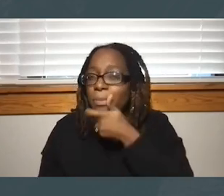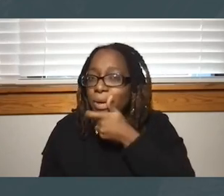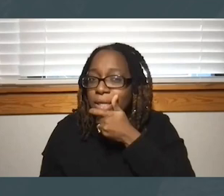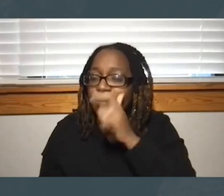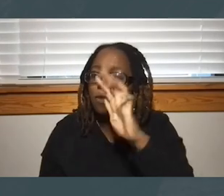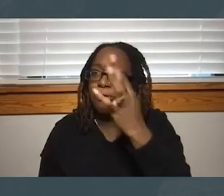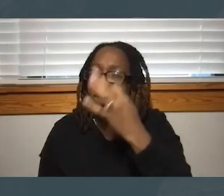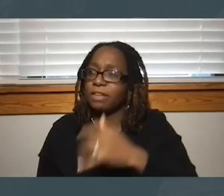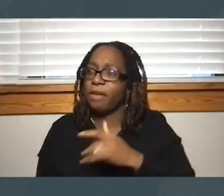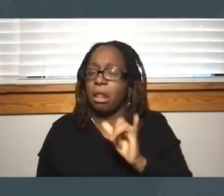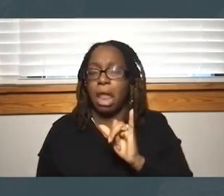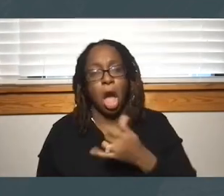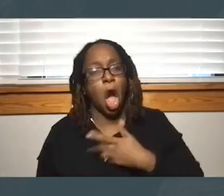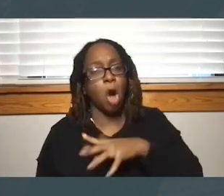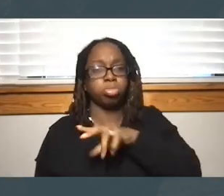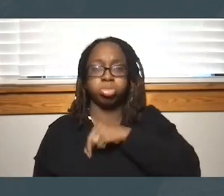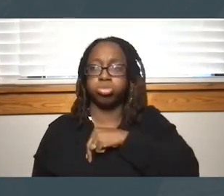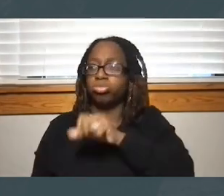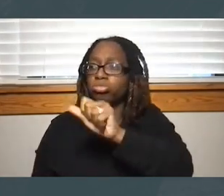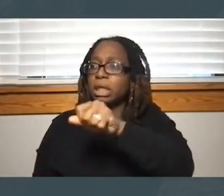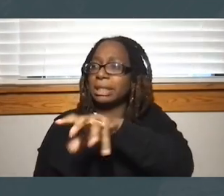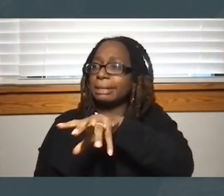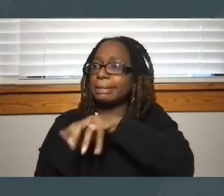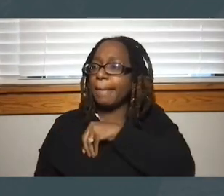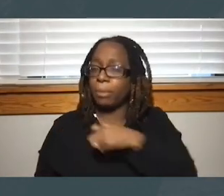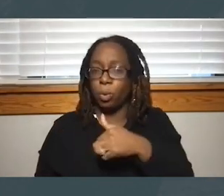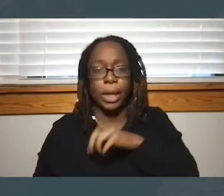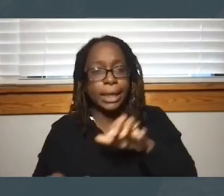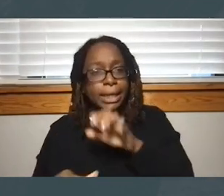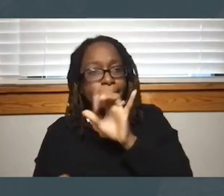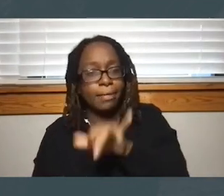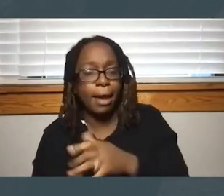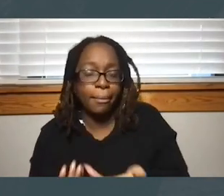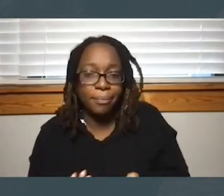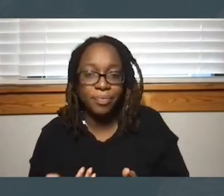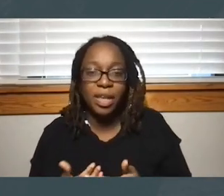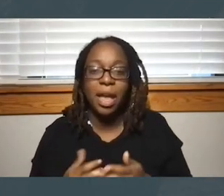right? So I just wonder about this, because I thought it was different, but I'm thinking